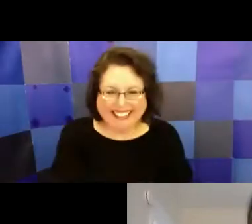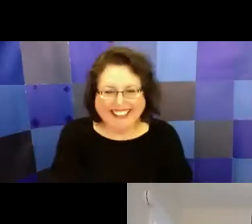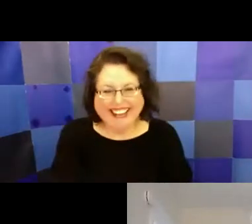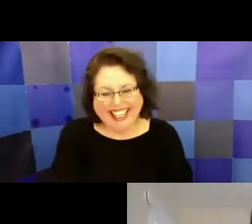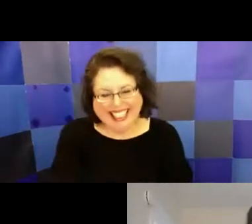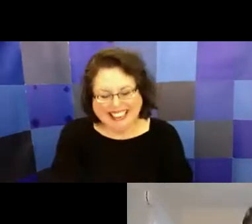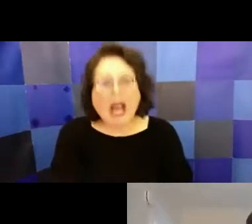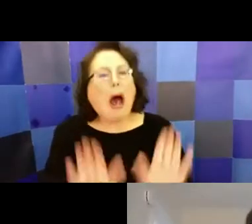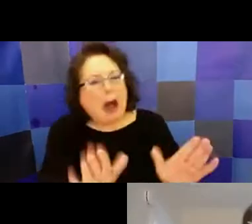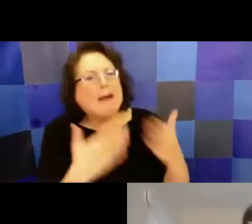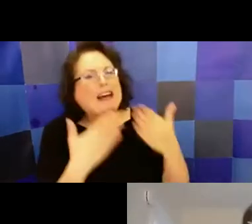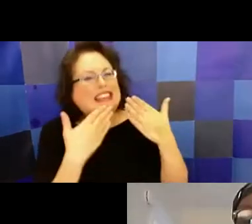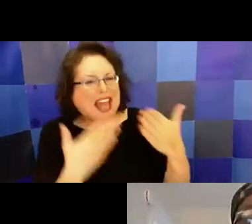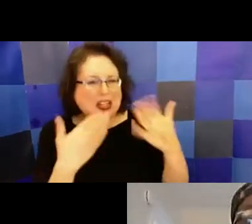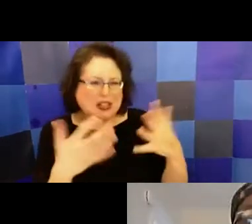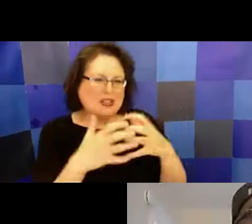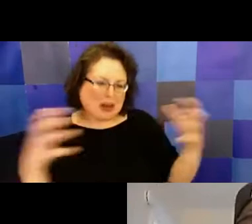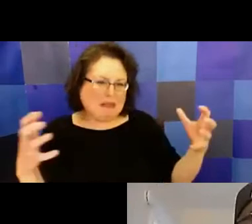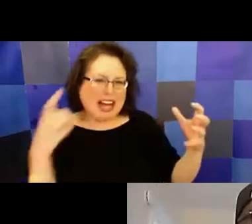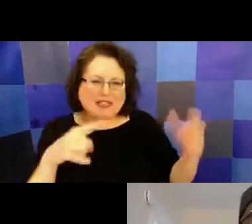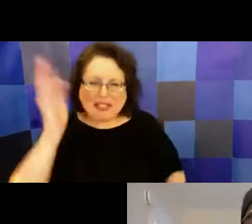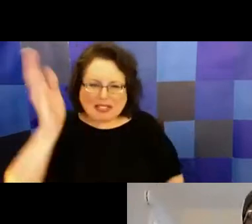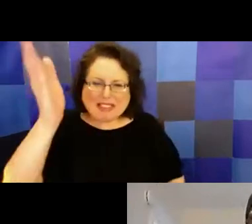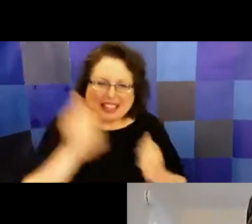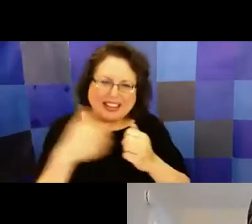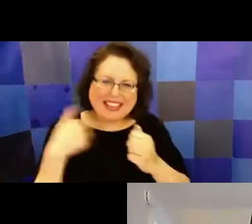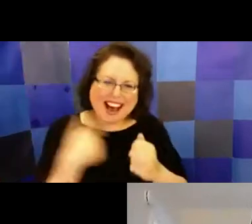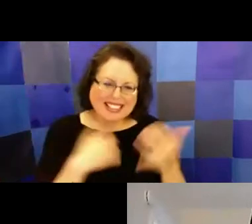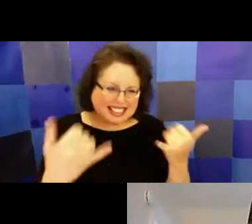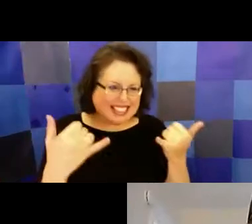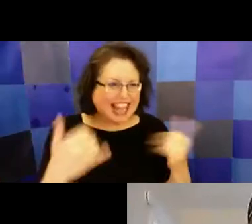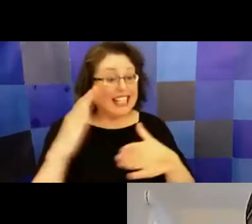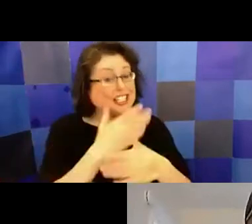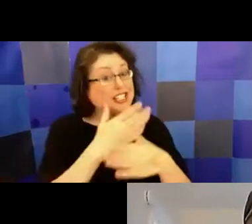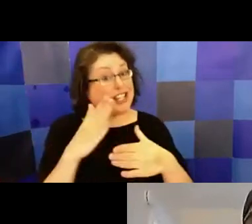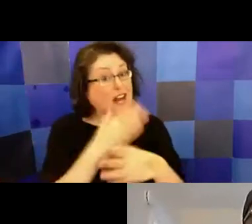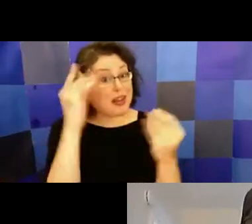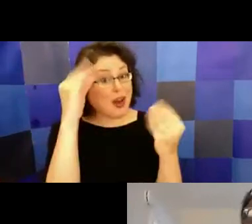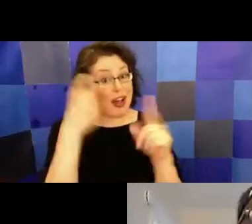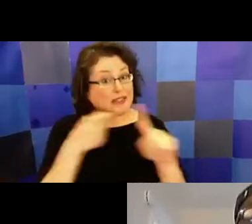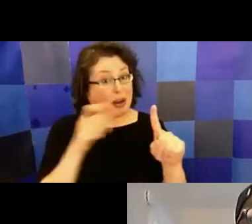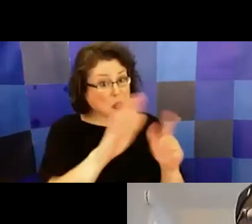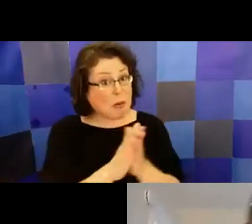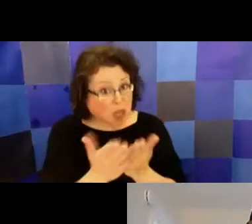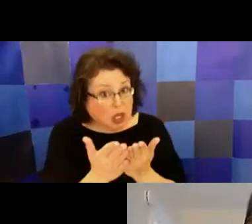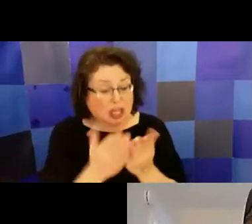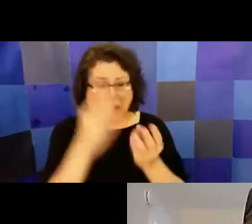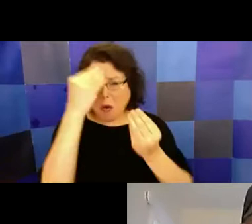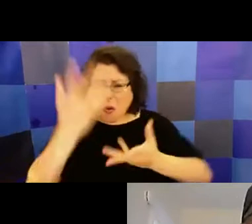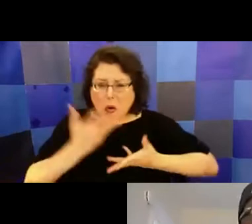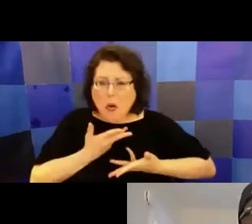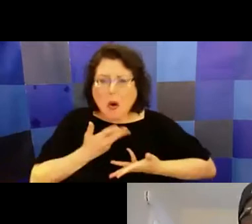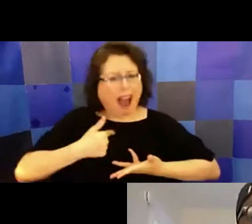No, but thank you so much for speaking with us today and sharing thoughts from your book. It was very informative. I learned a